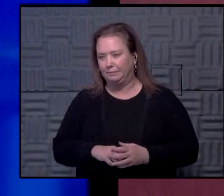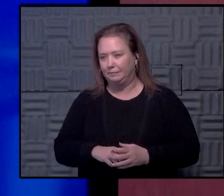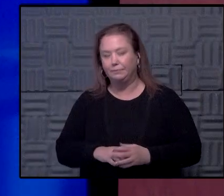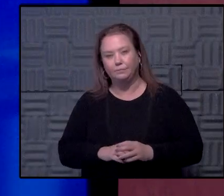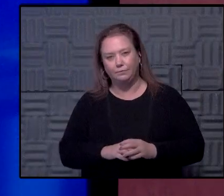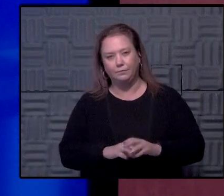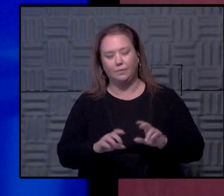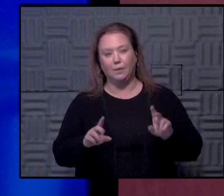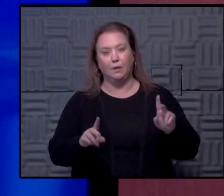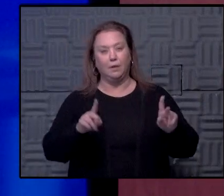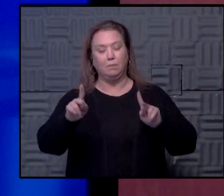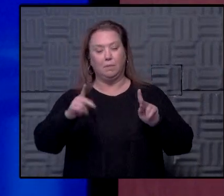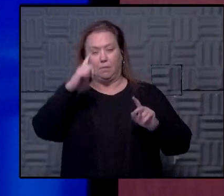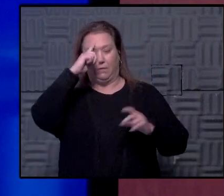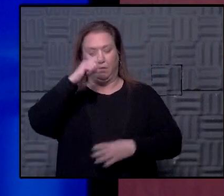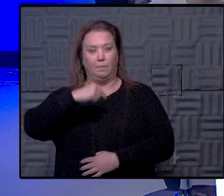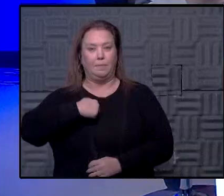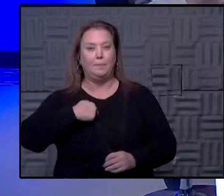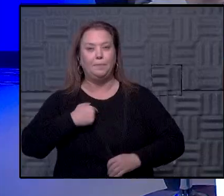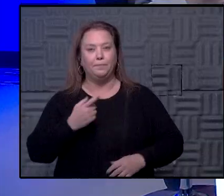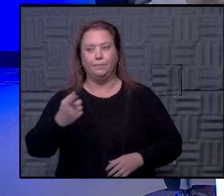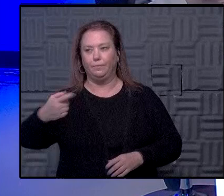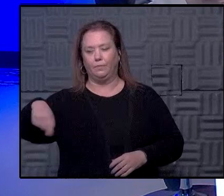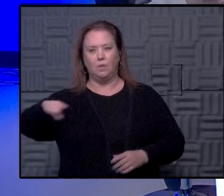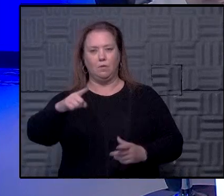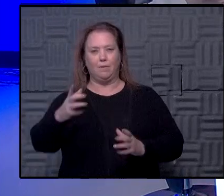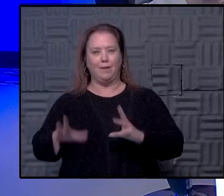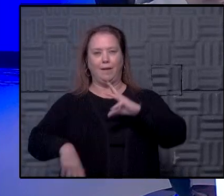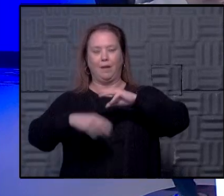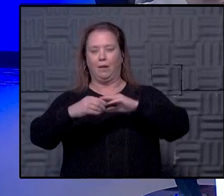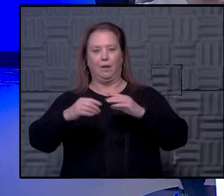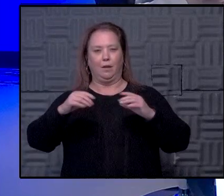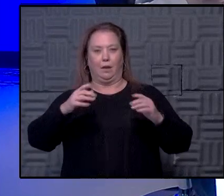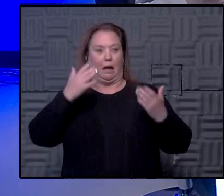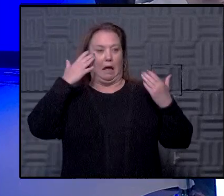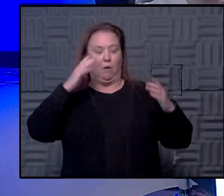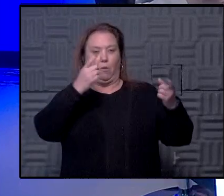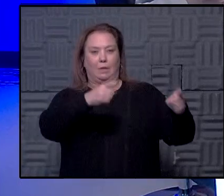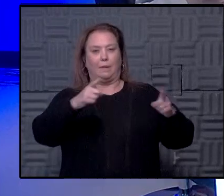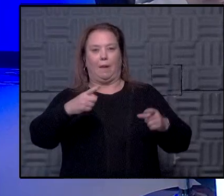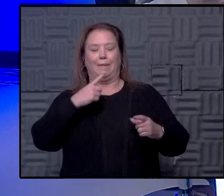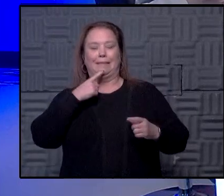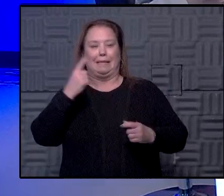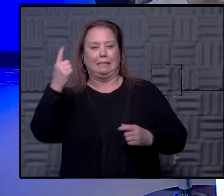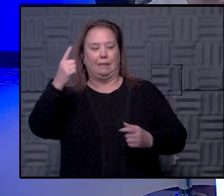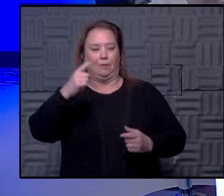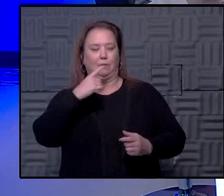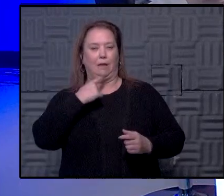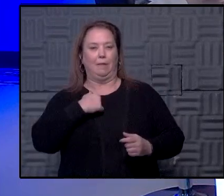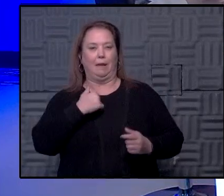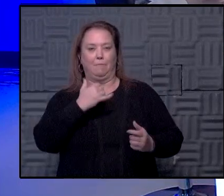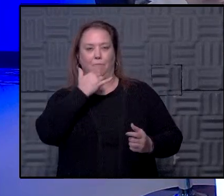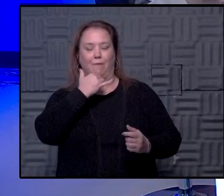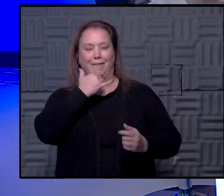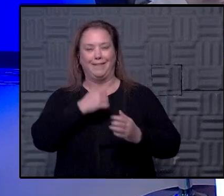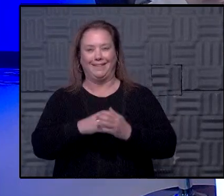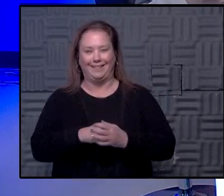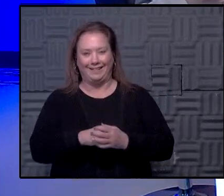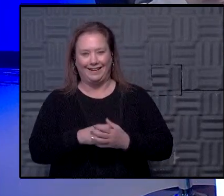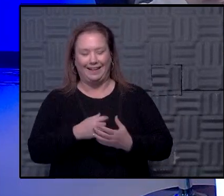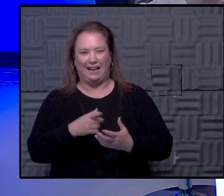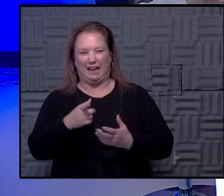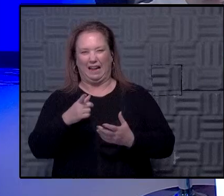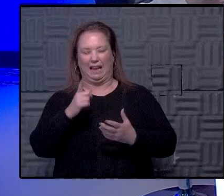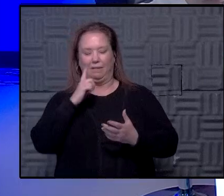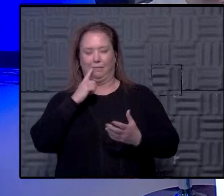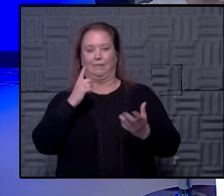people can still, I mean, to me, and you guys weigh in here, I don't really know where it is. So I'm going to say something, you may have to correct me, okay? This is what I